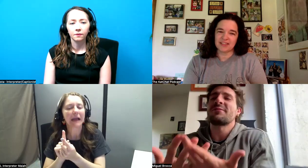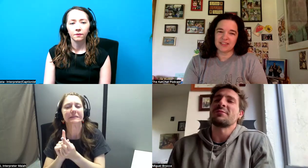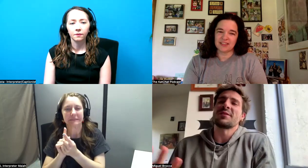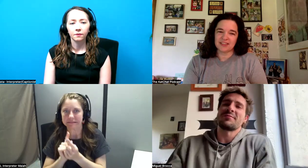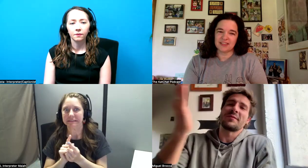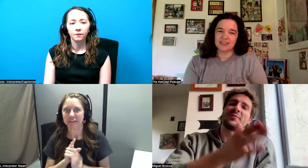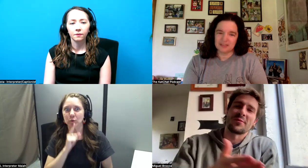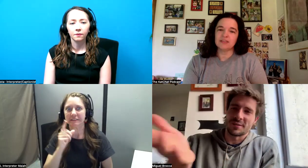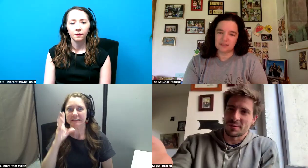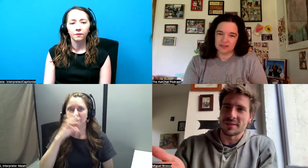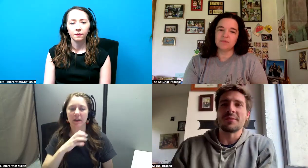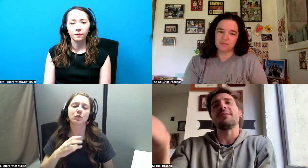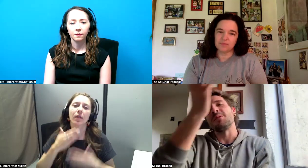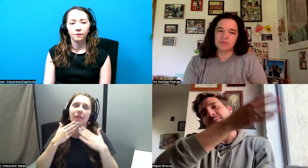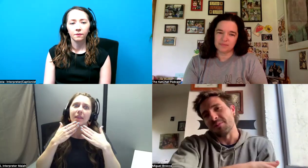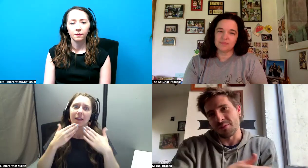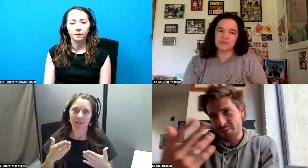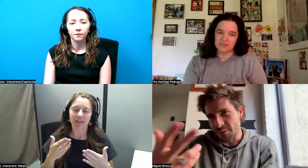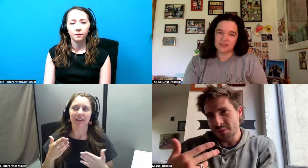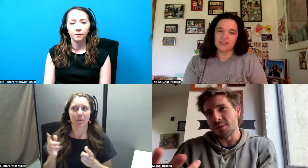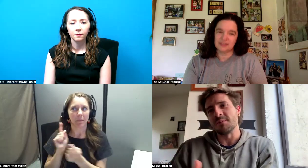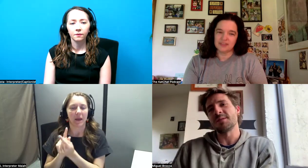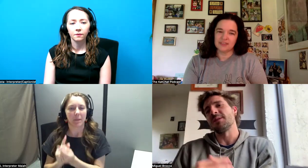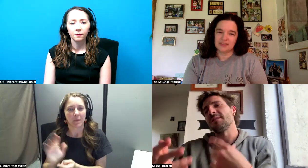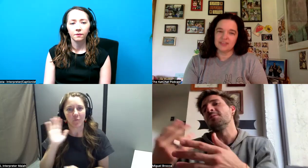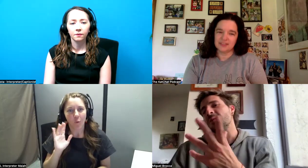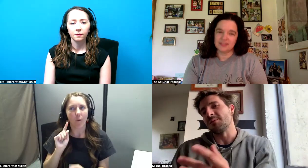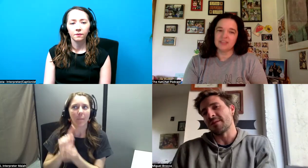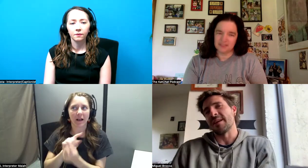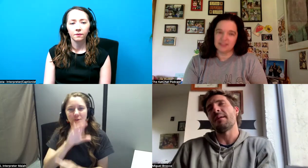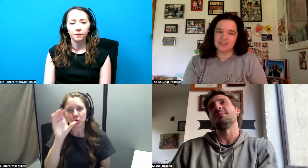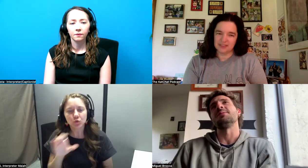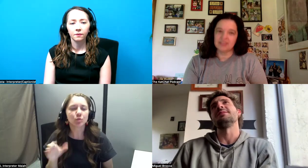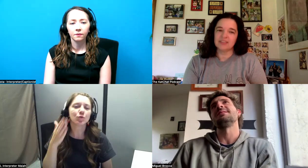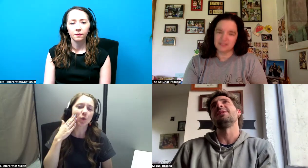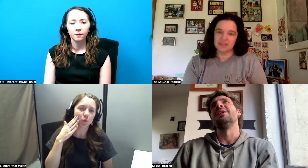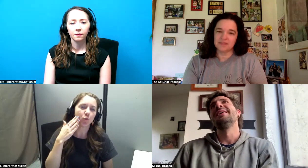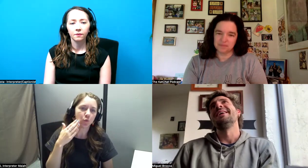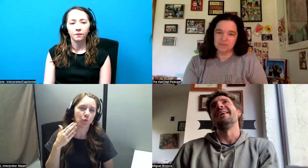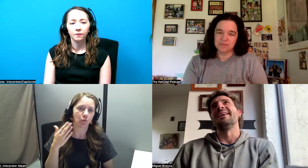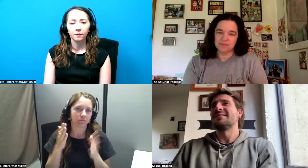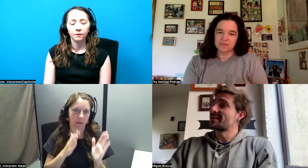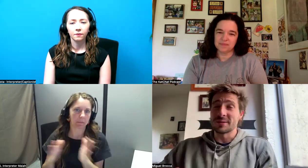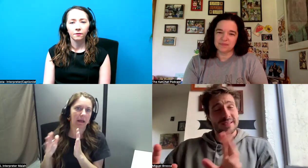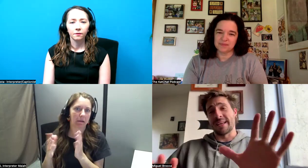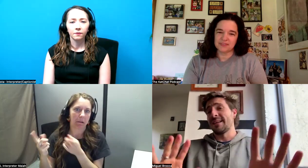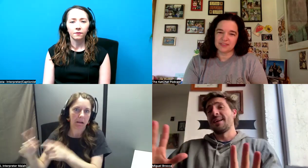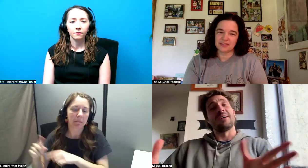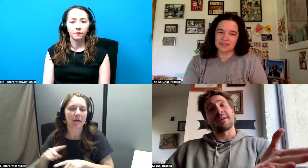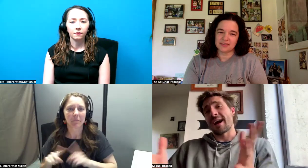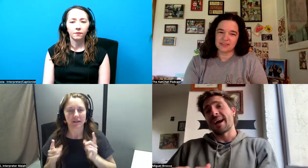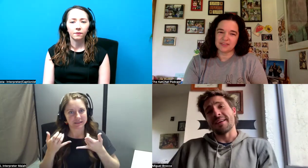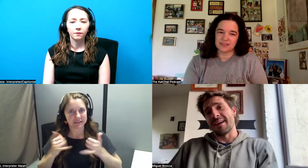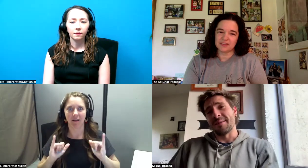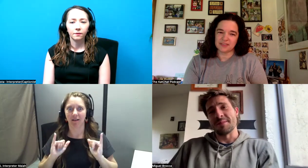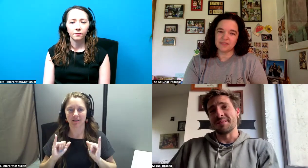mean, thankfully we've met before in Barcelona and we've met before through Zoom, so we knew what was going to happen. But still, it's always like,